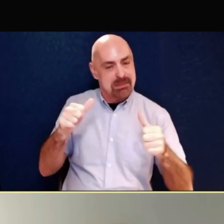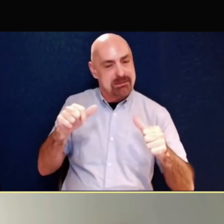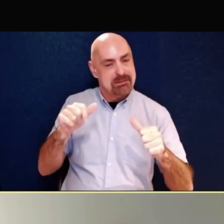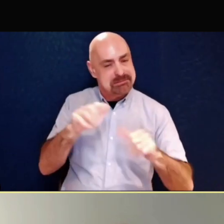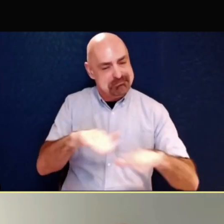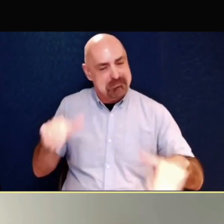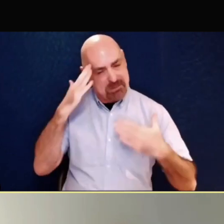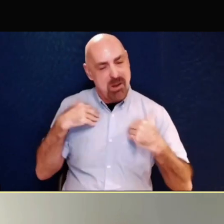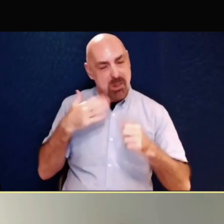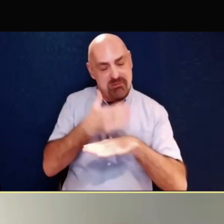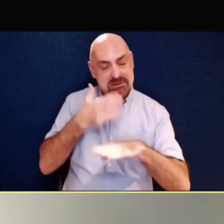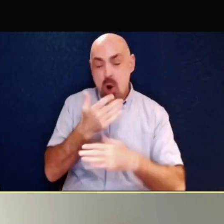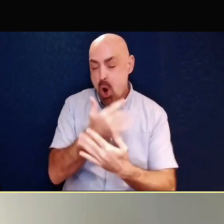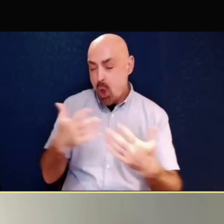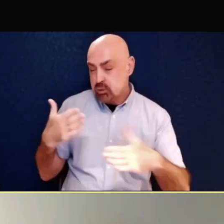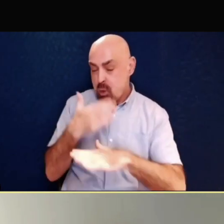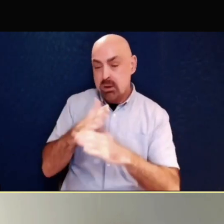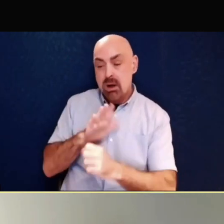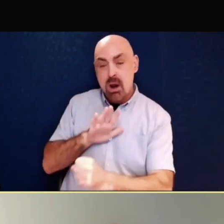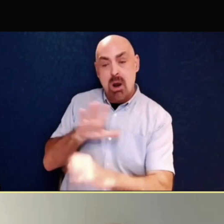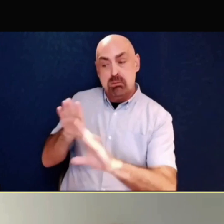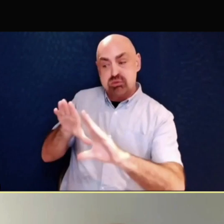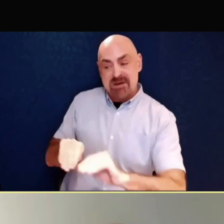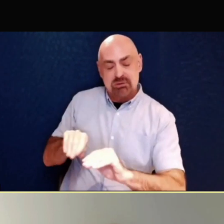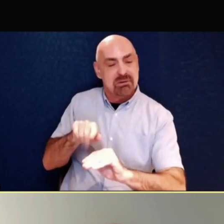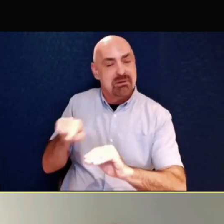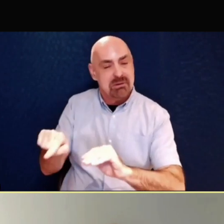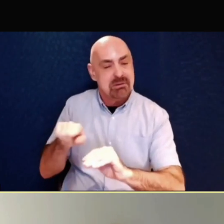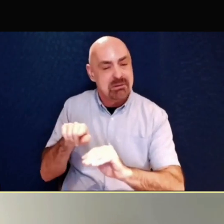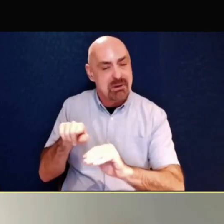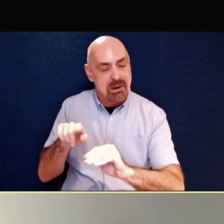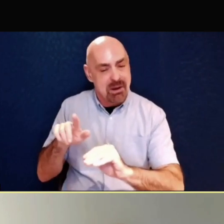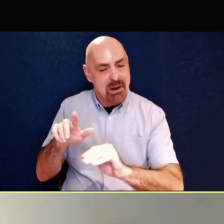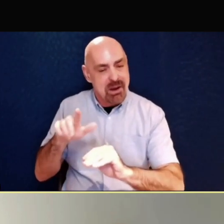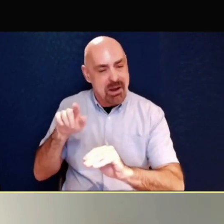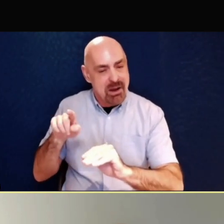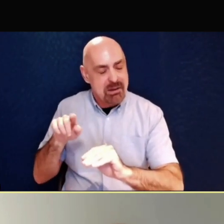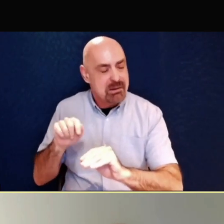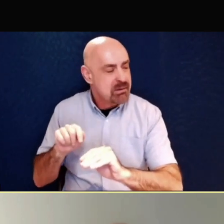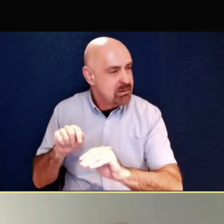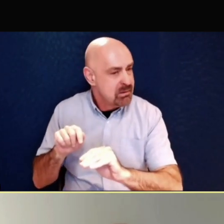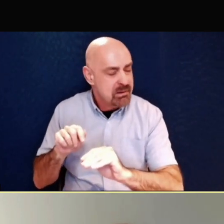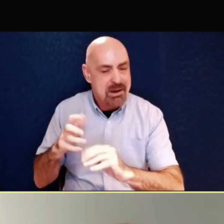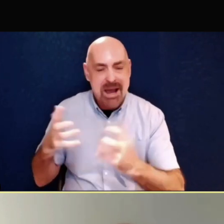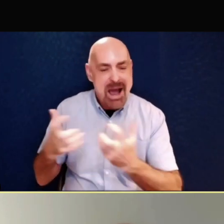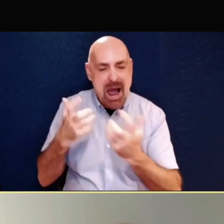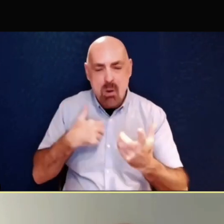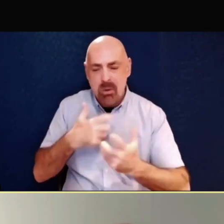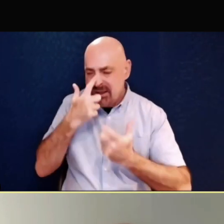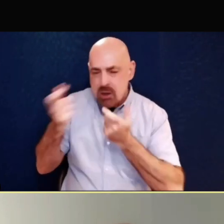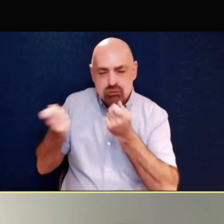profession, a lot of the work of prevention actually is the work of others, and we have to think about how we address that as a